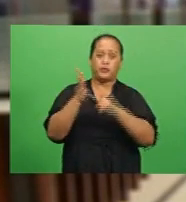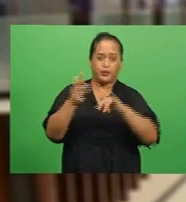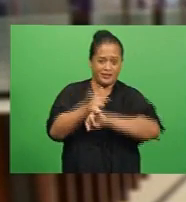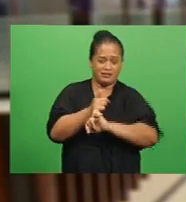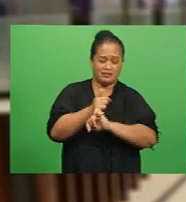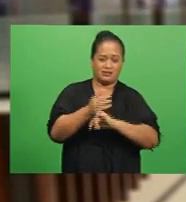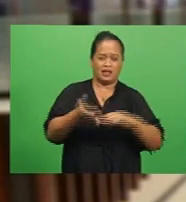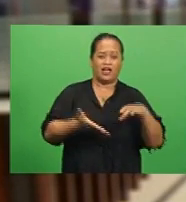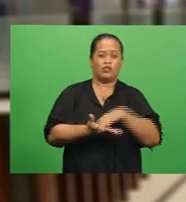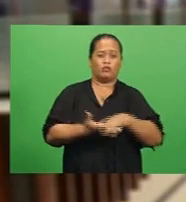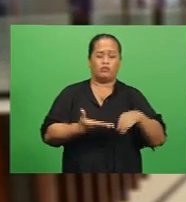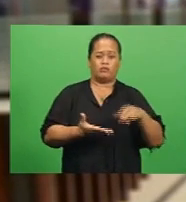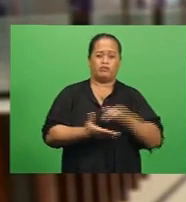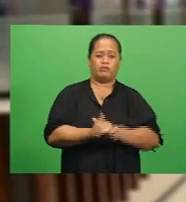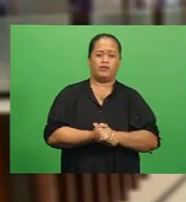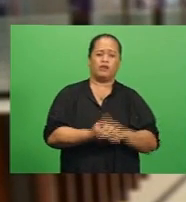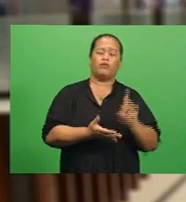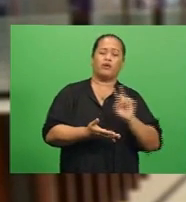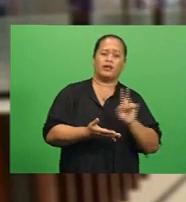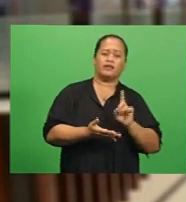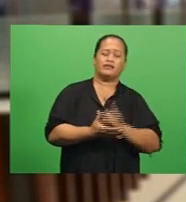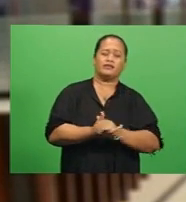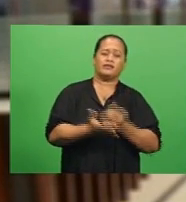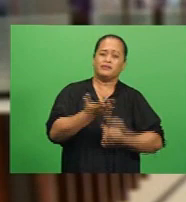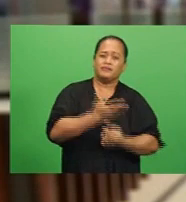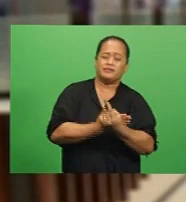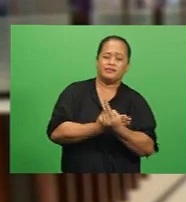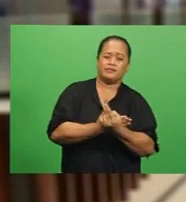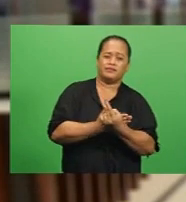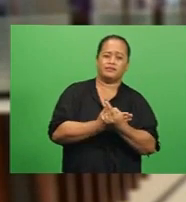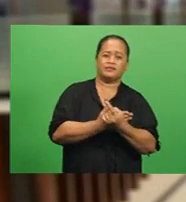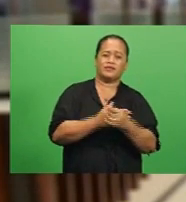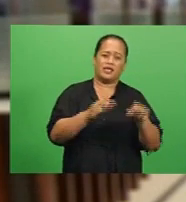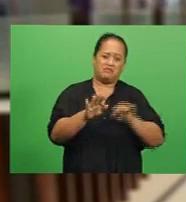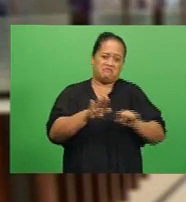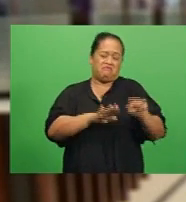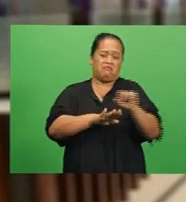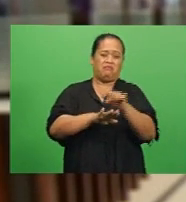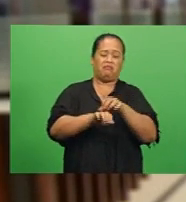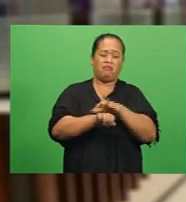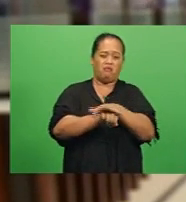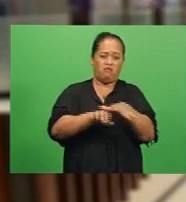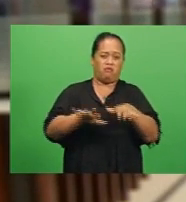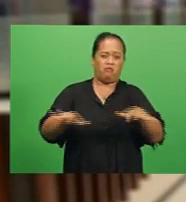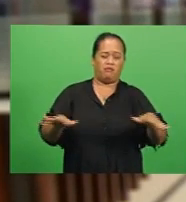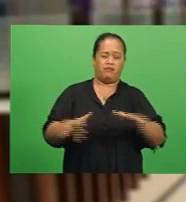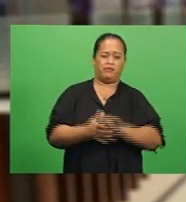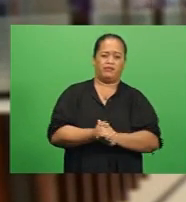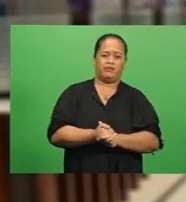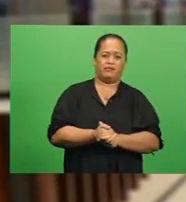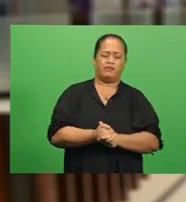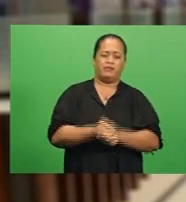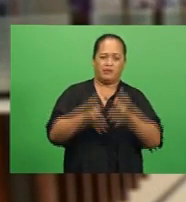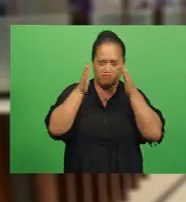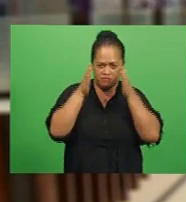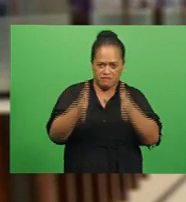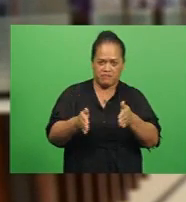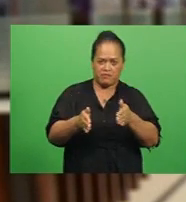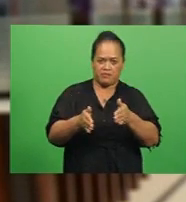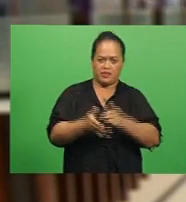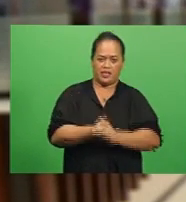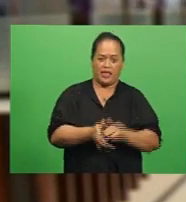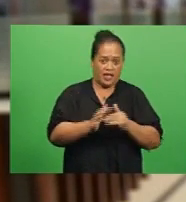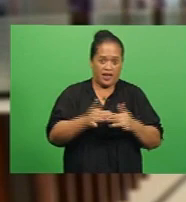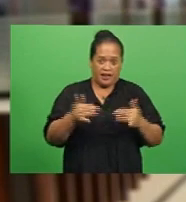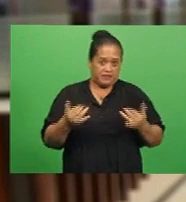and other developments surrounding the coronavirus pandemic weighing on investment sentiment. Meanwhile, the British